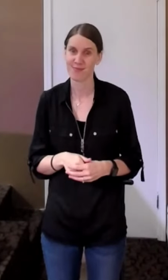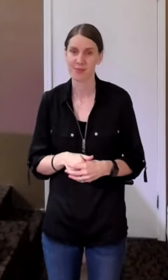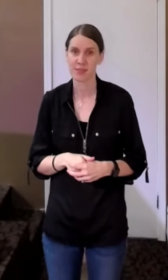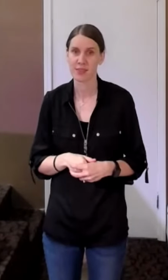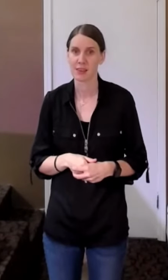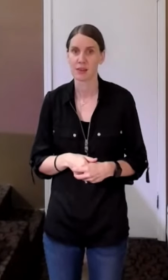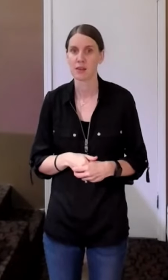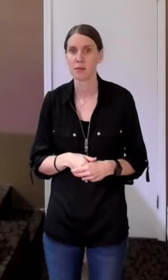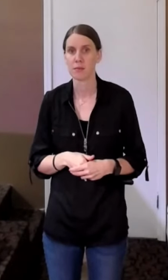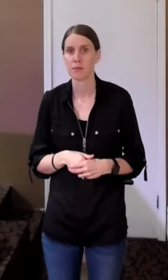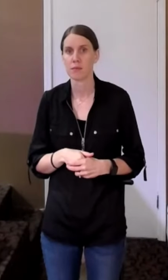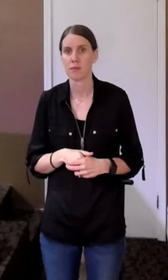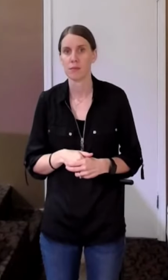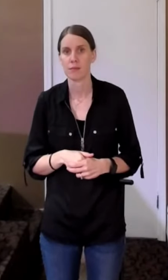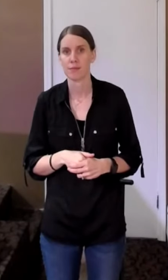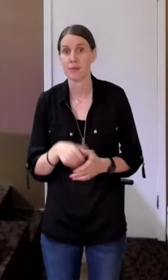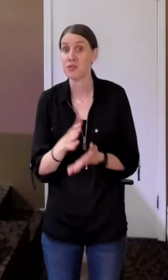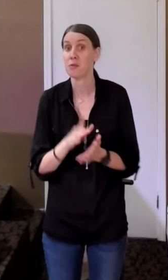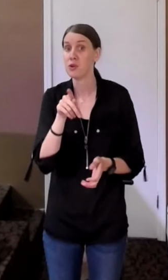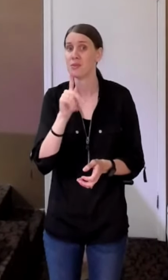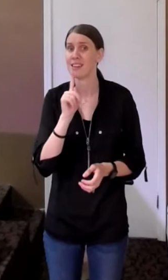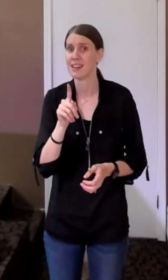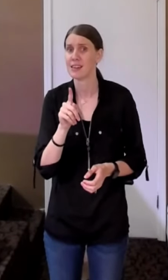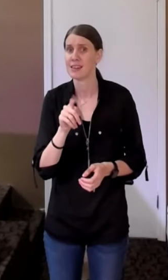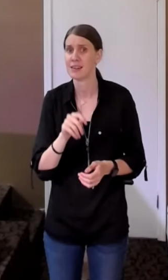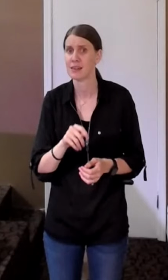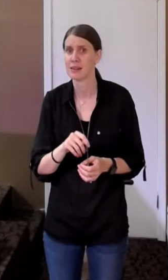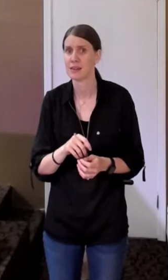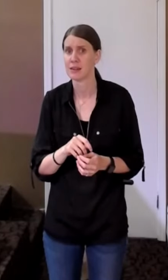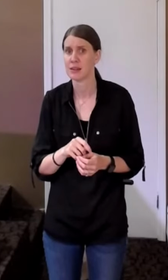Now, some of you say,